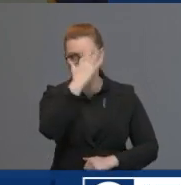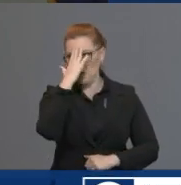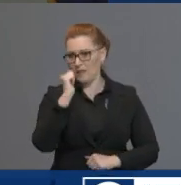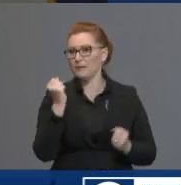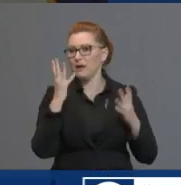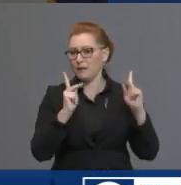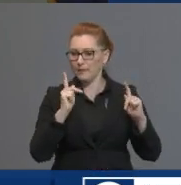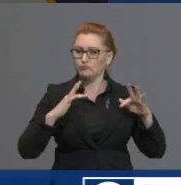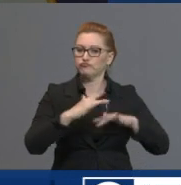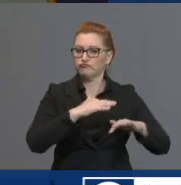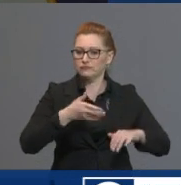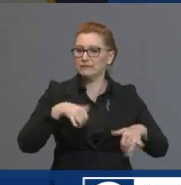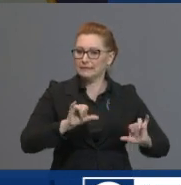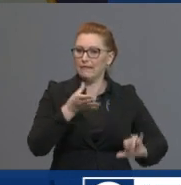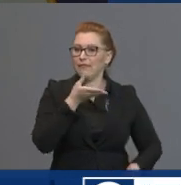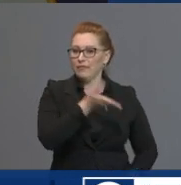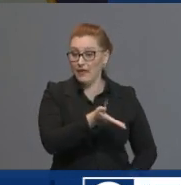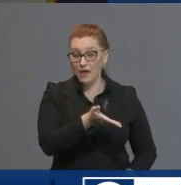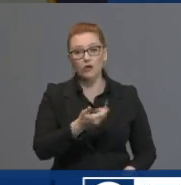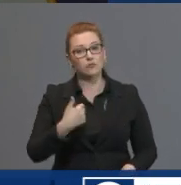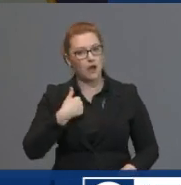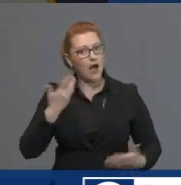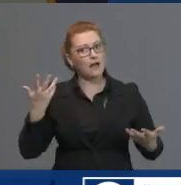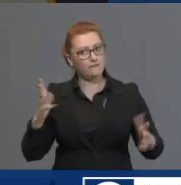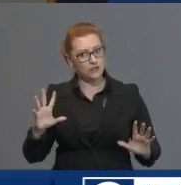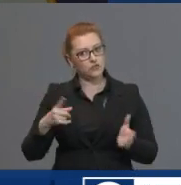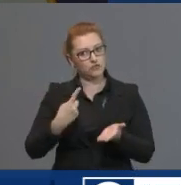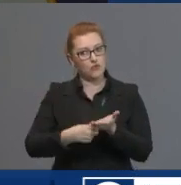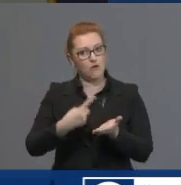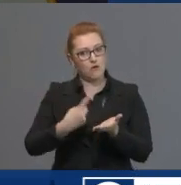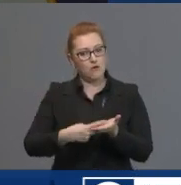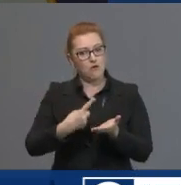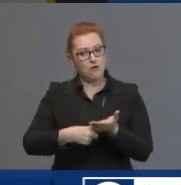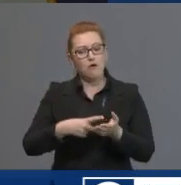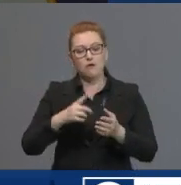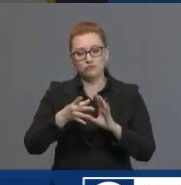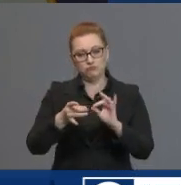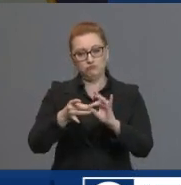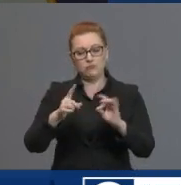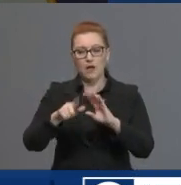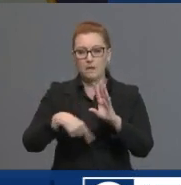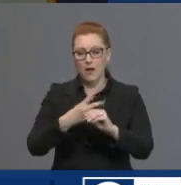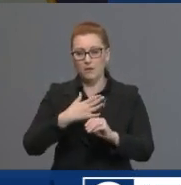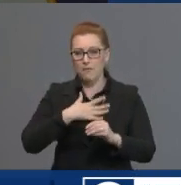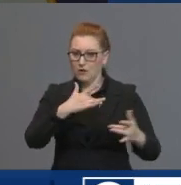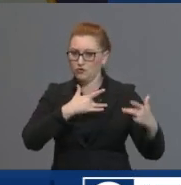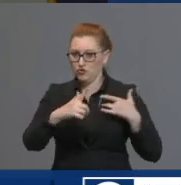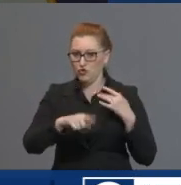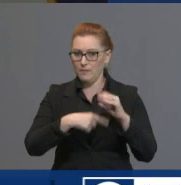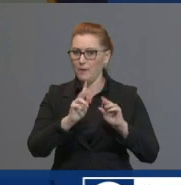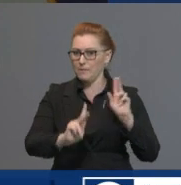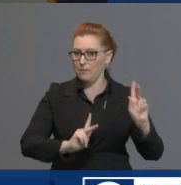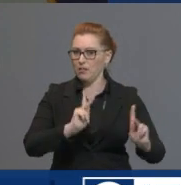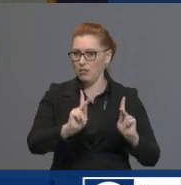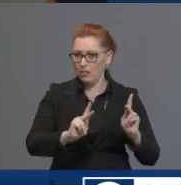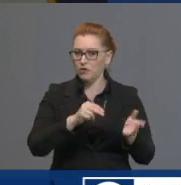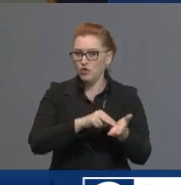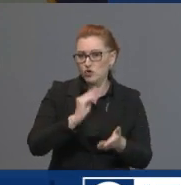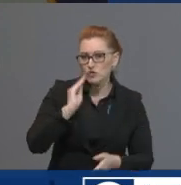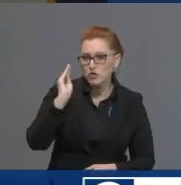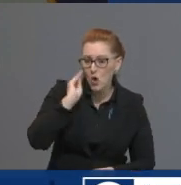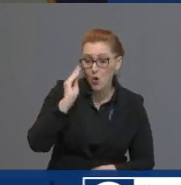most vulnerable and the people that we care about the most that are in these facilities, and also